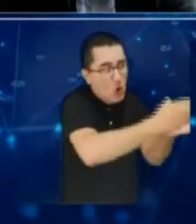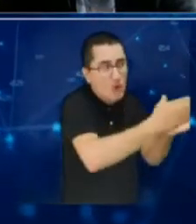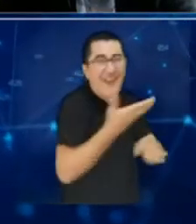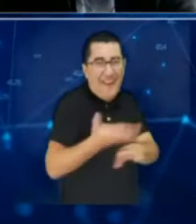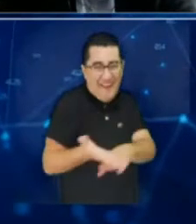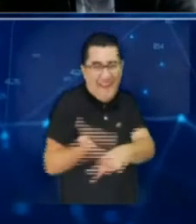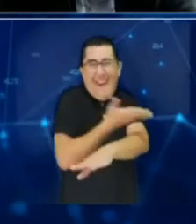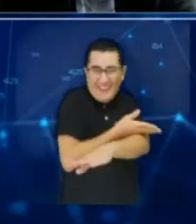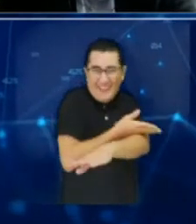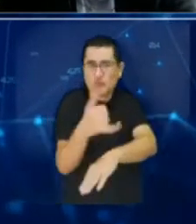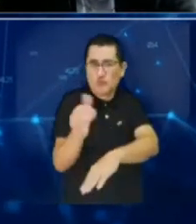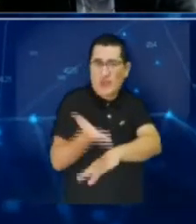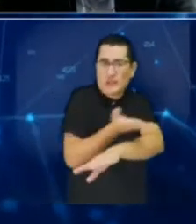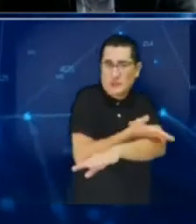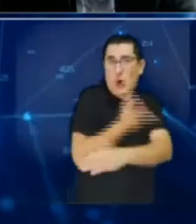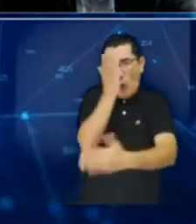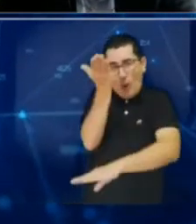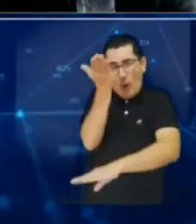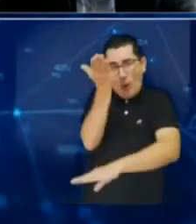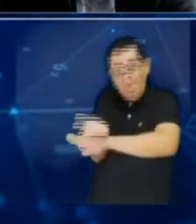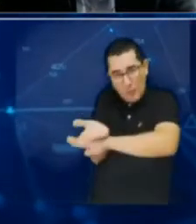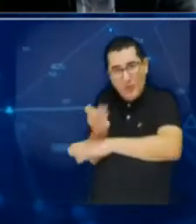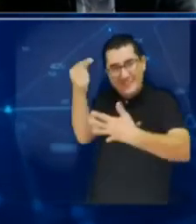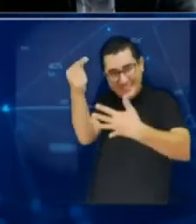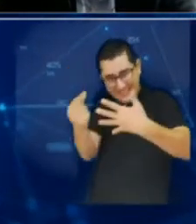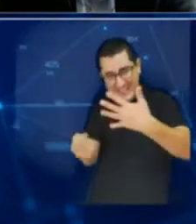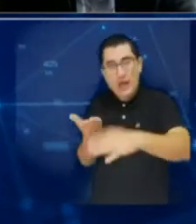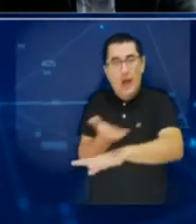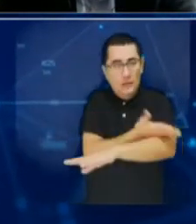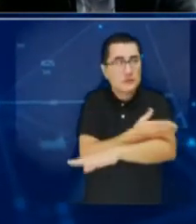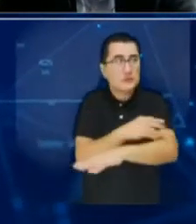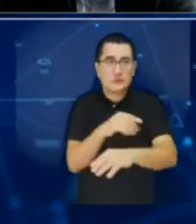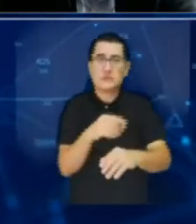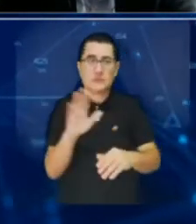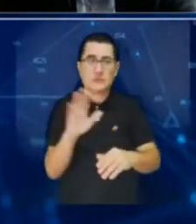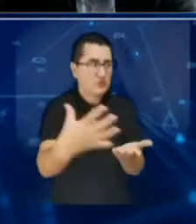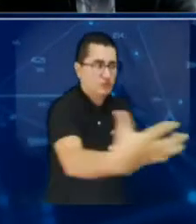And preliminary views are